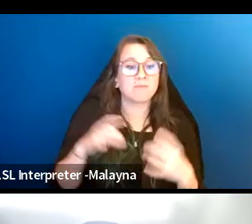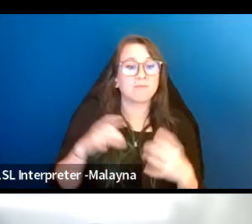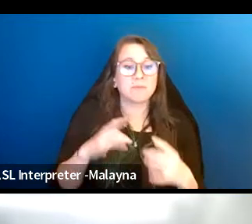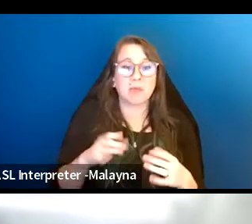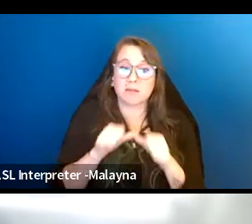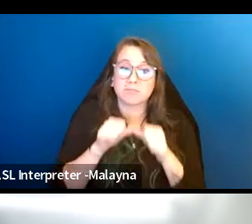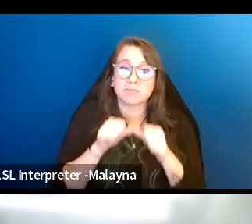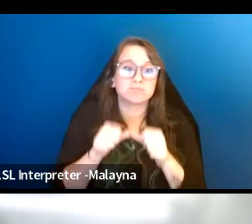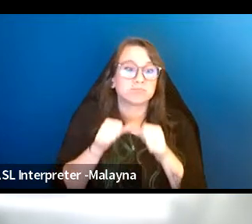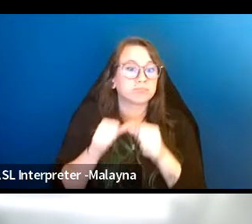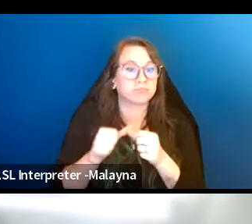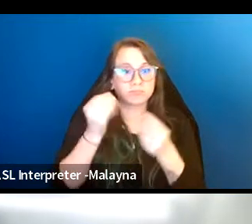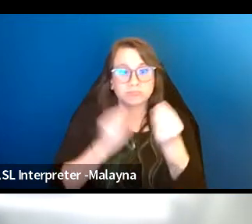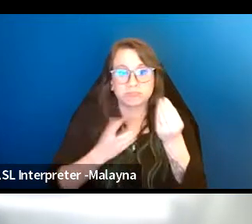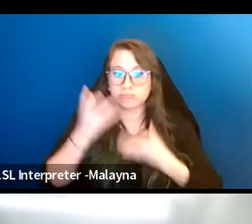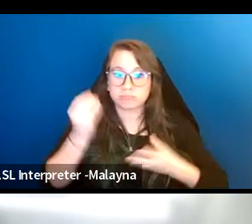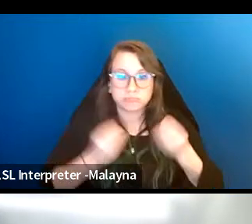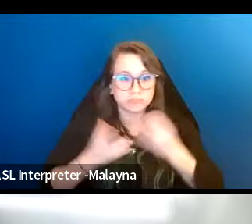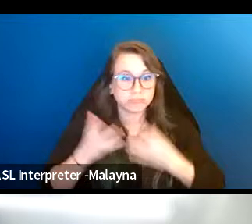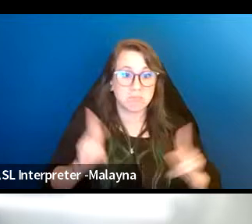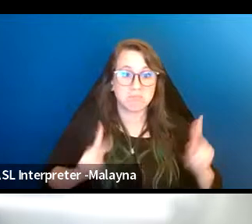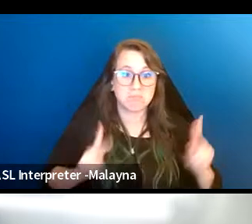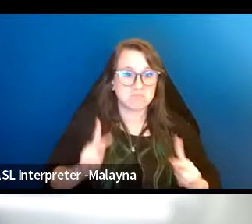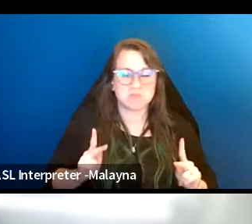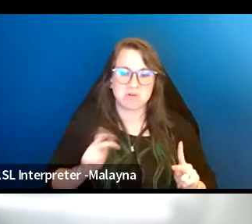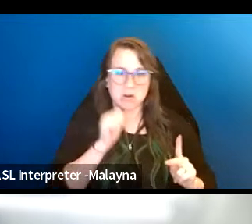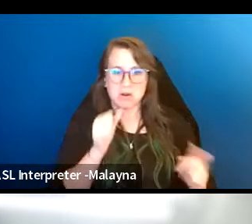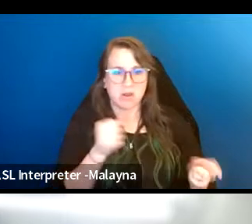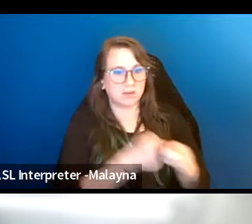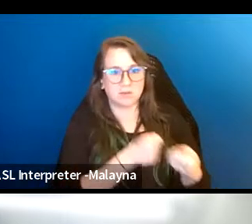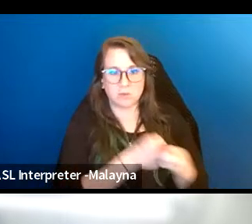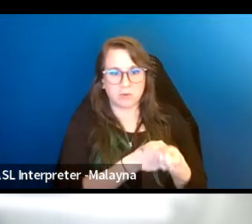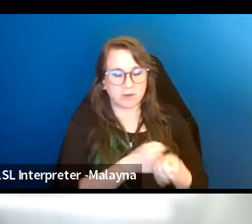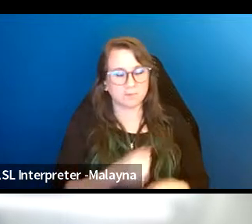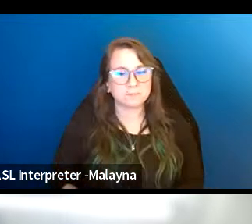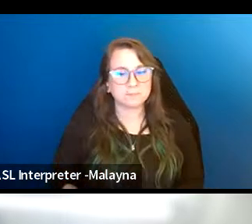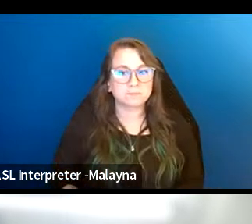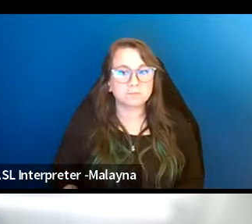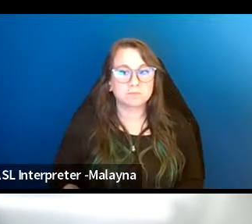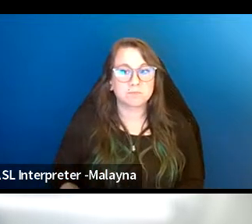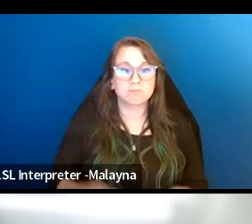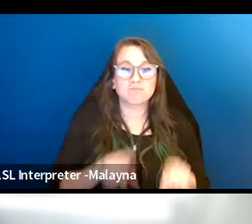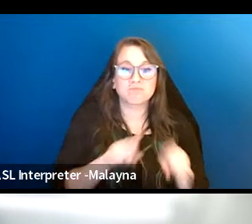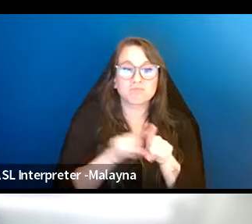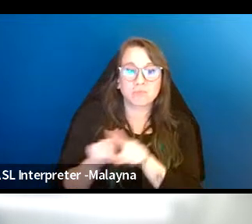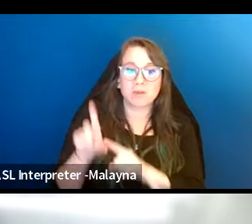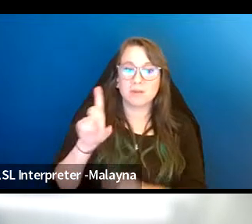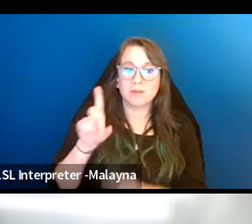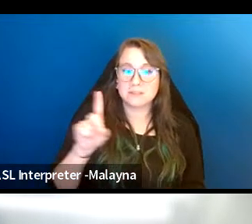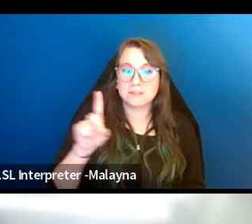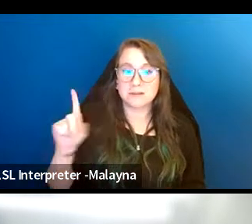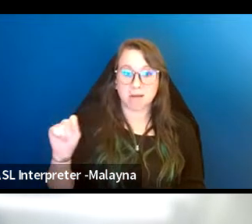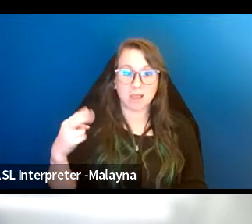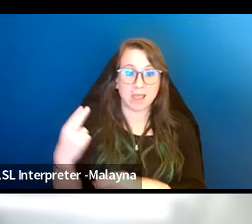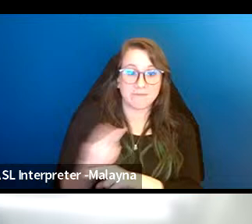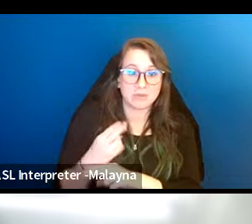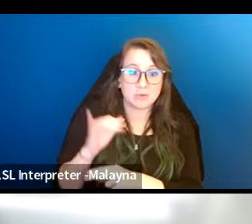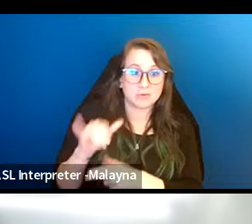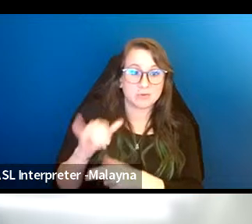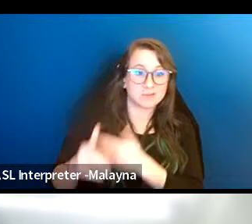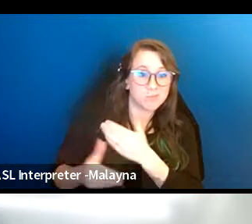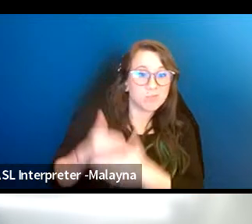continue to receive is that people are not in support of it. And additionally, DDOT has used this